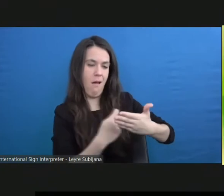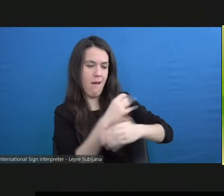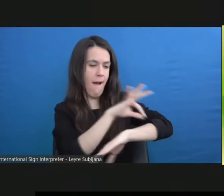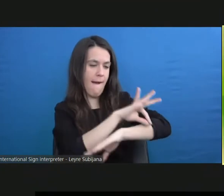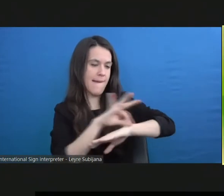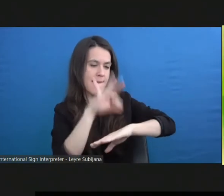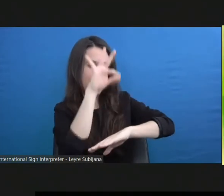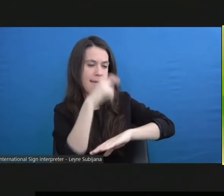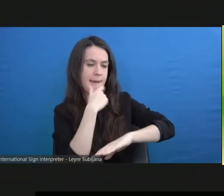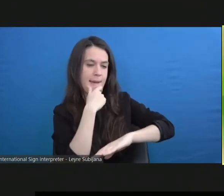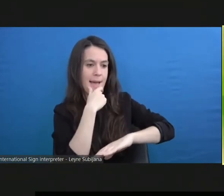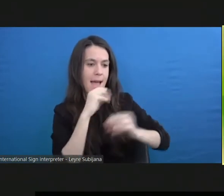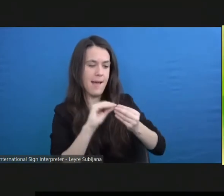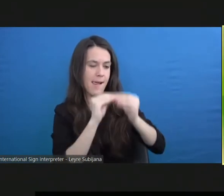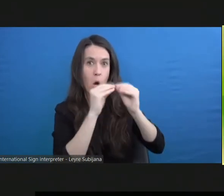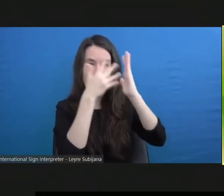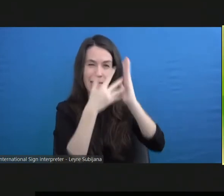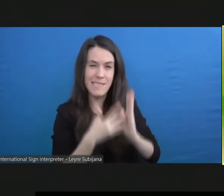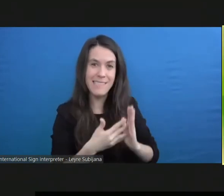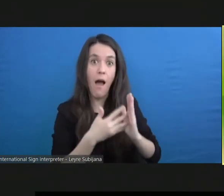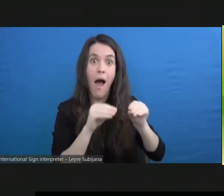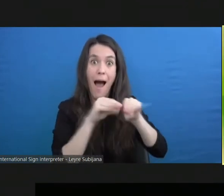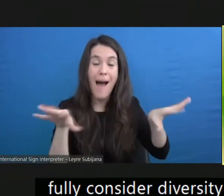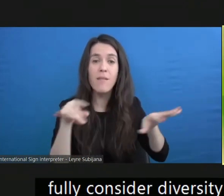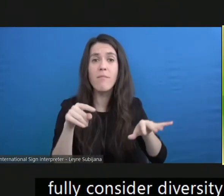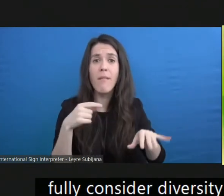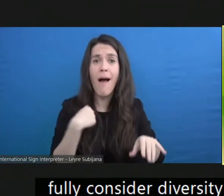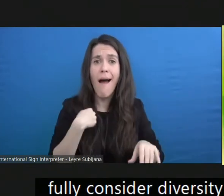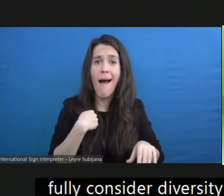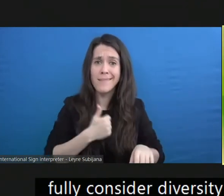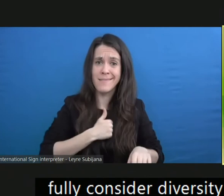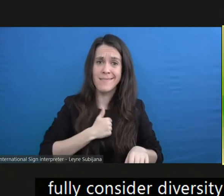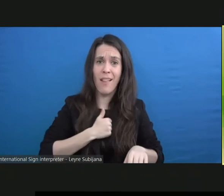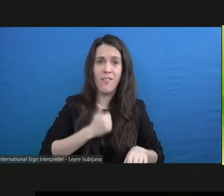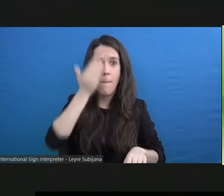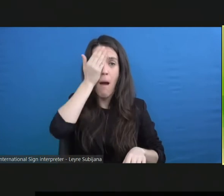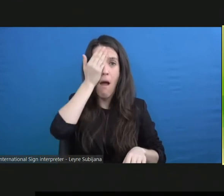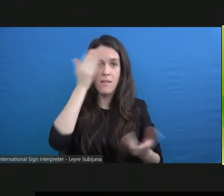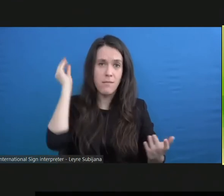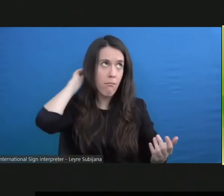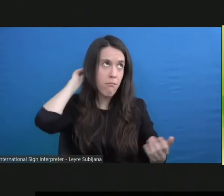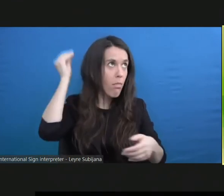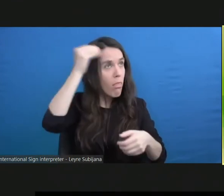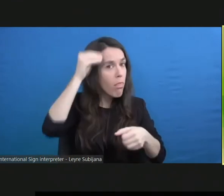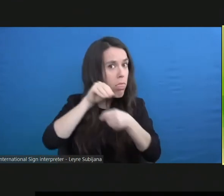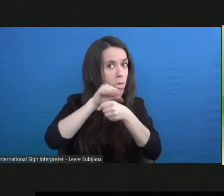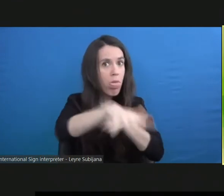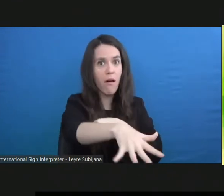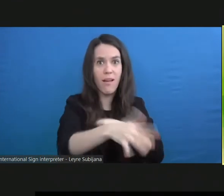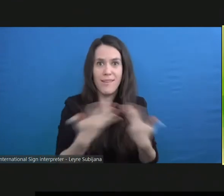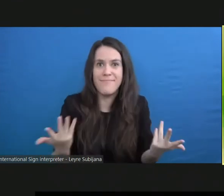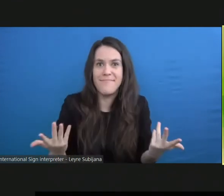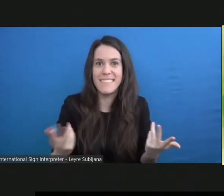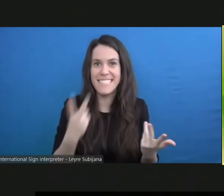deploying systems. If standardized processes like the recruitment pre-screening system are not